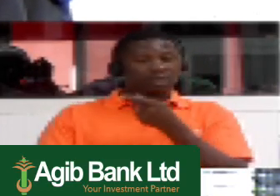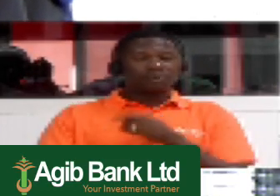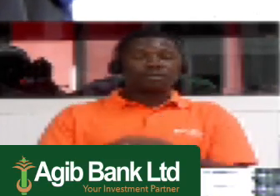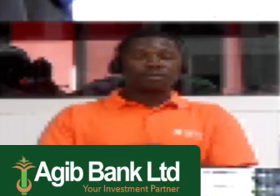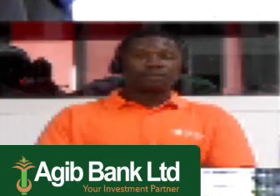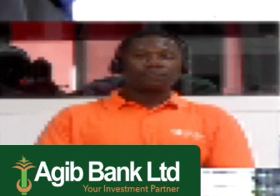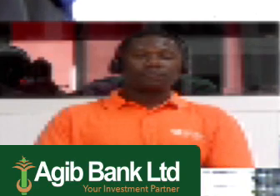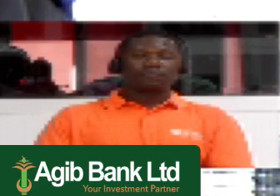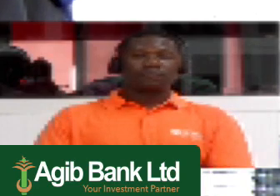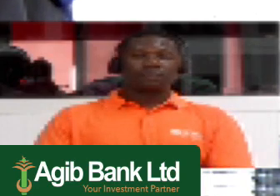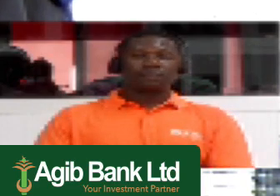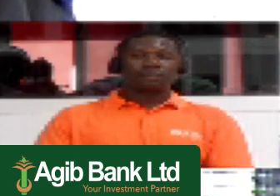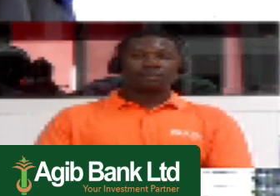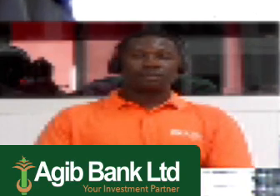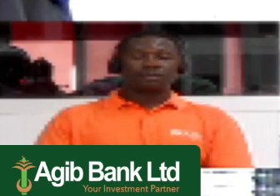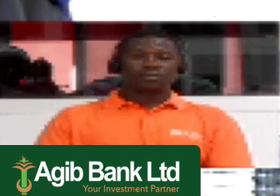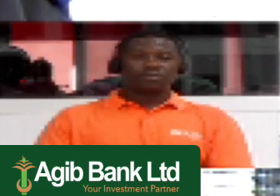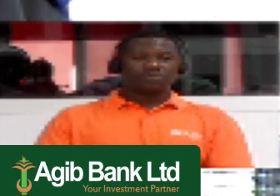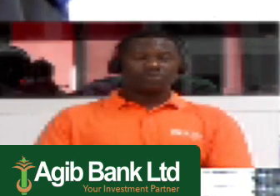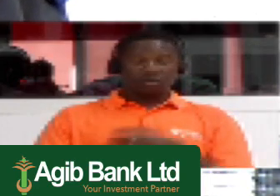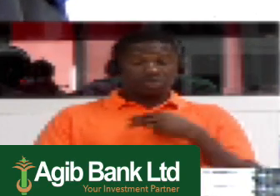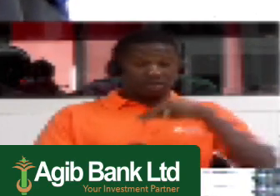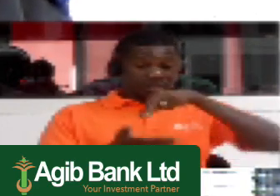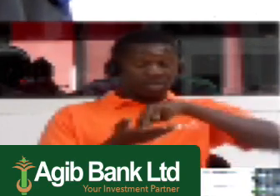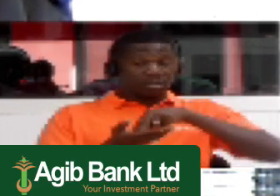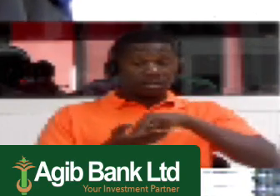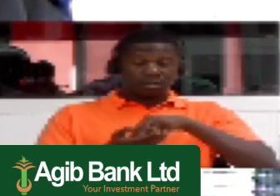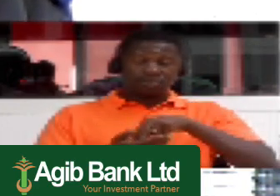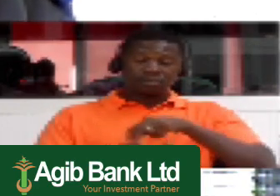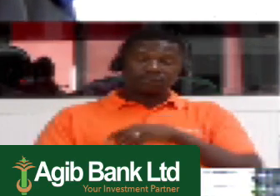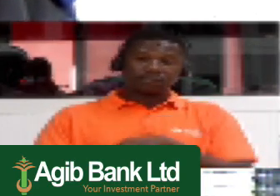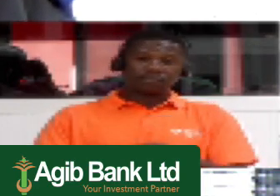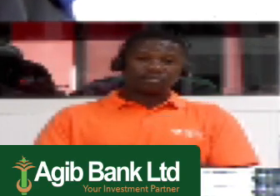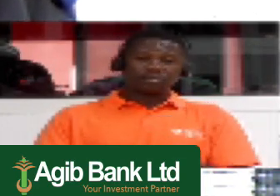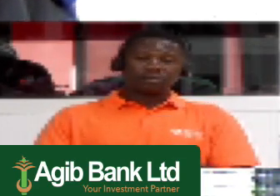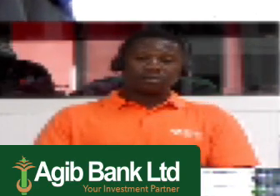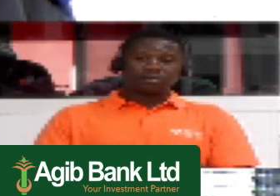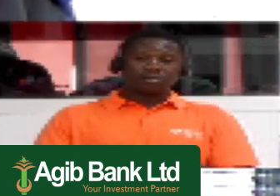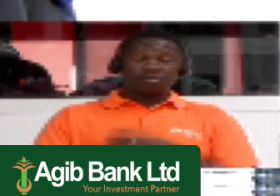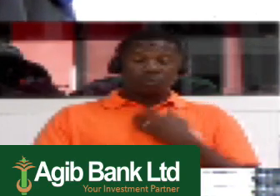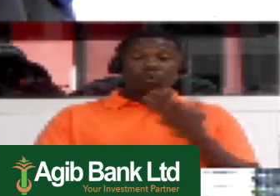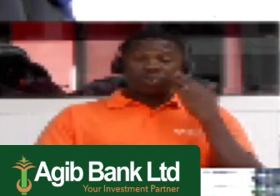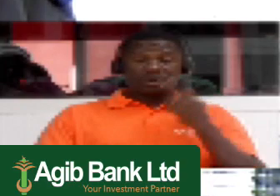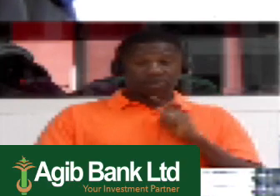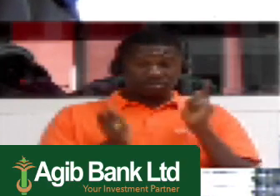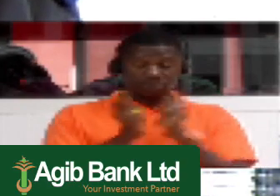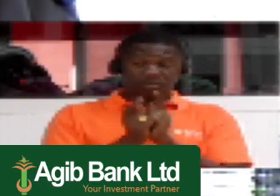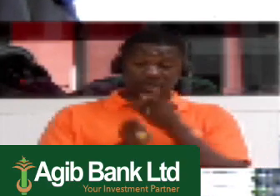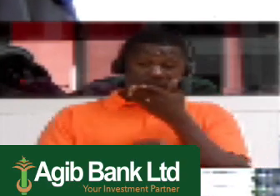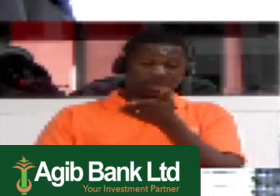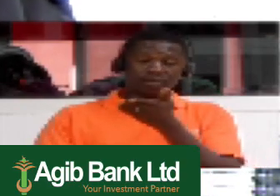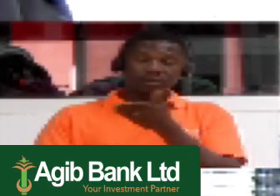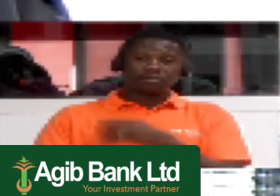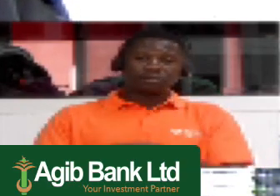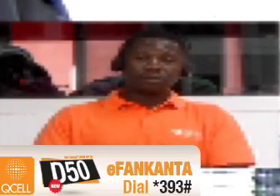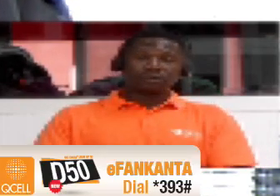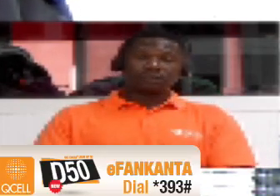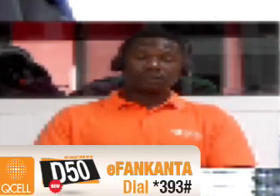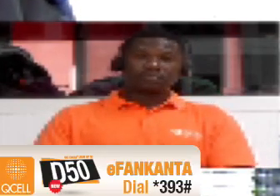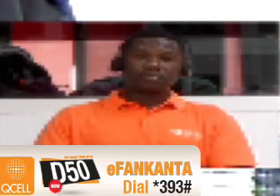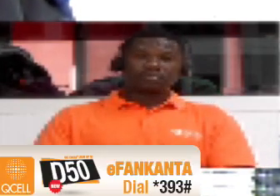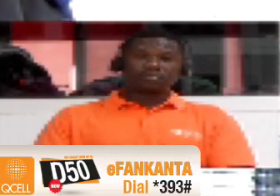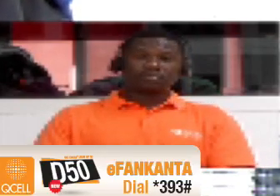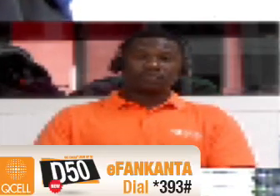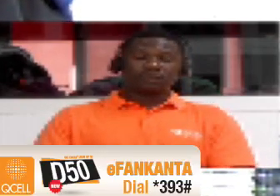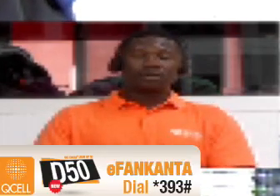cannabis. Ngana checkpoint order aku. So we mounted our checkpoint. Barkabra in daraje. But when he found us there, ndol fongo na